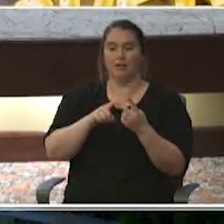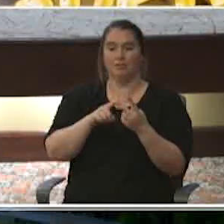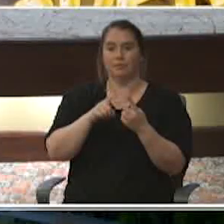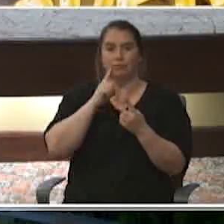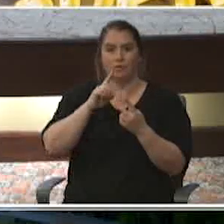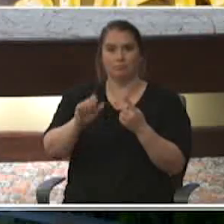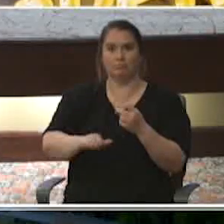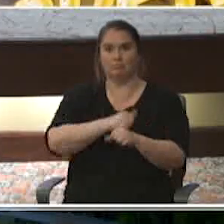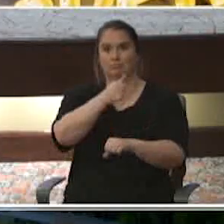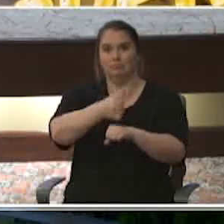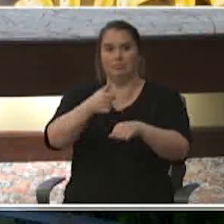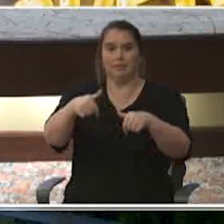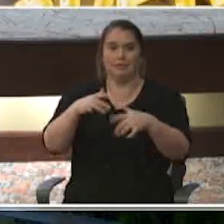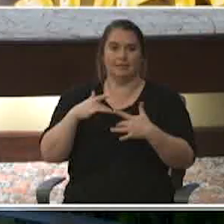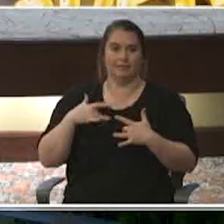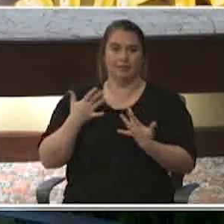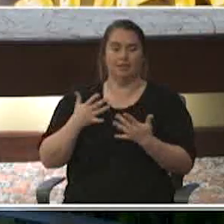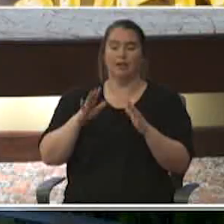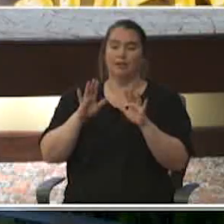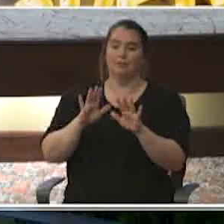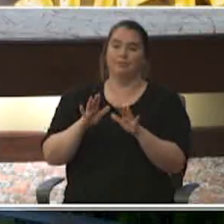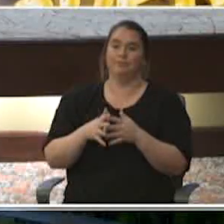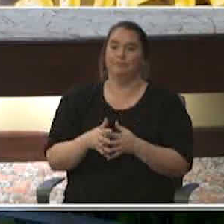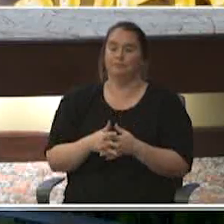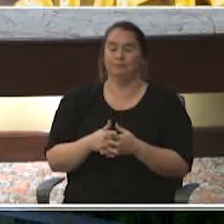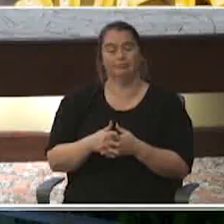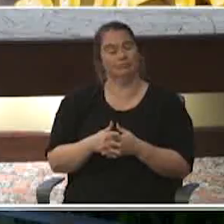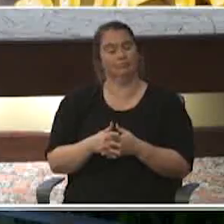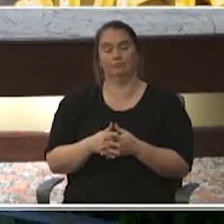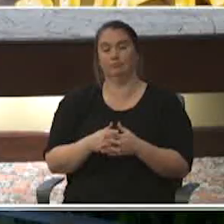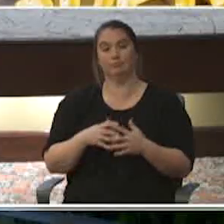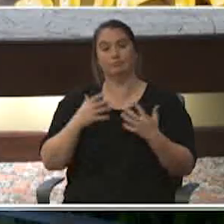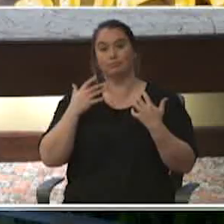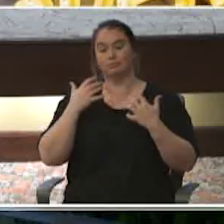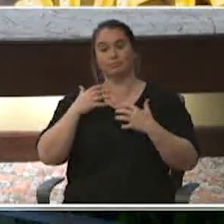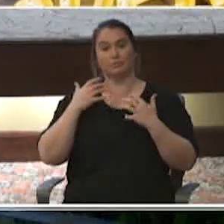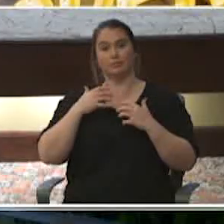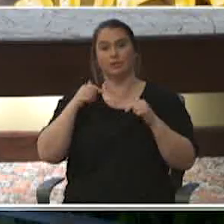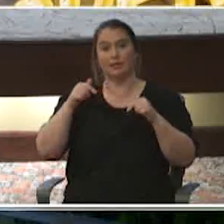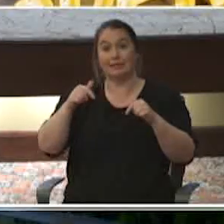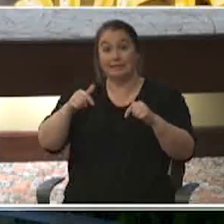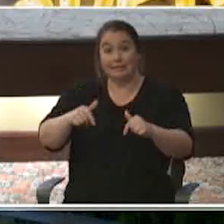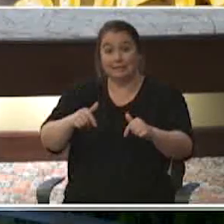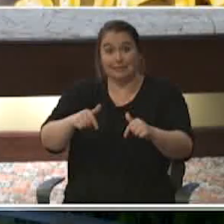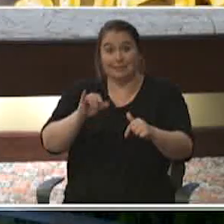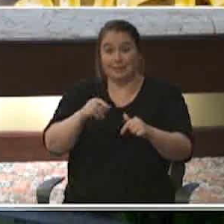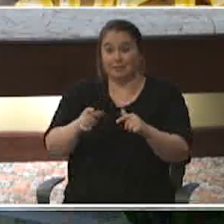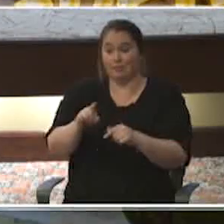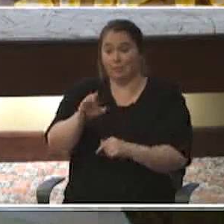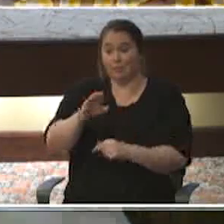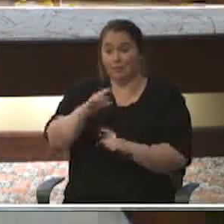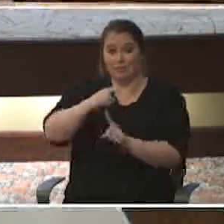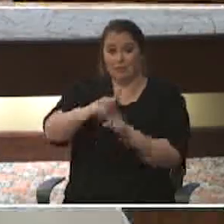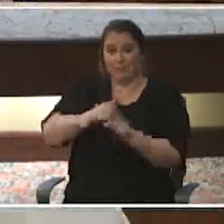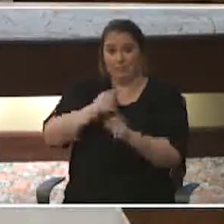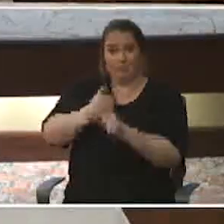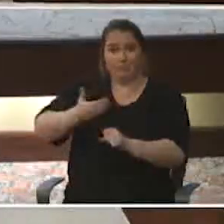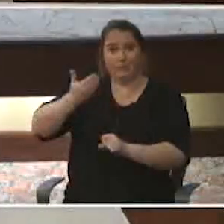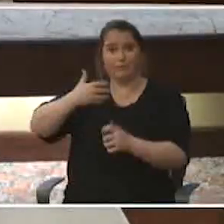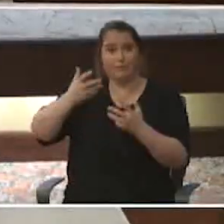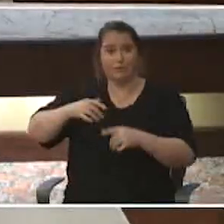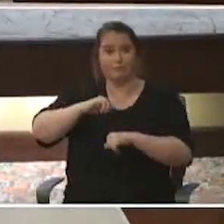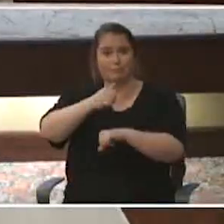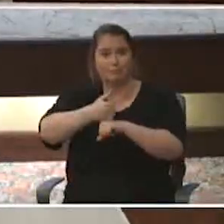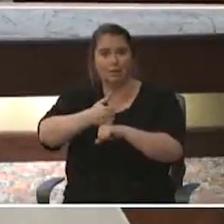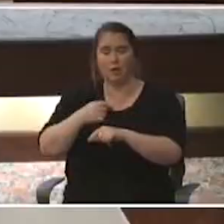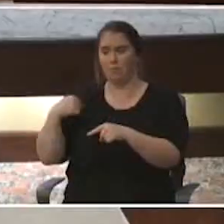event. And it was talk about, this was a deal that kind of happened 100 plus years ago, and everybody saw the old pictures. And I